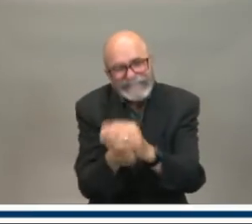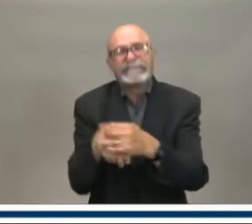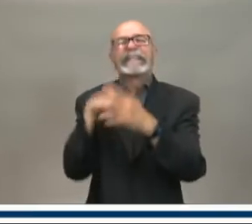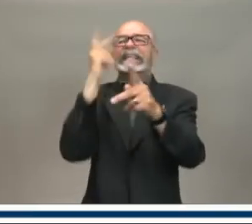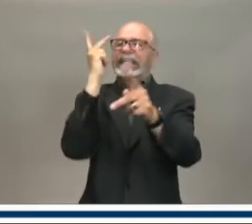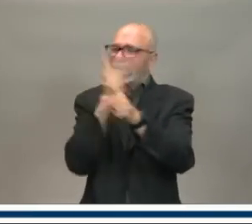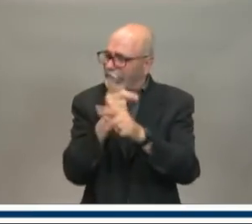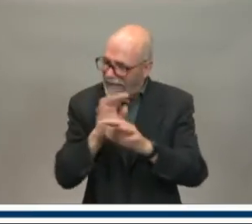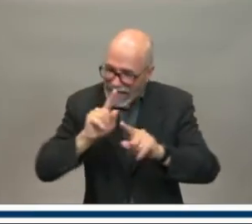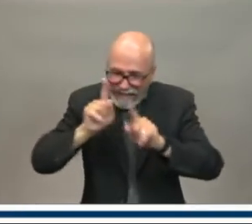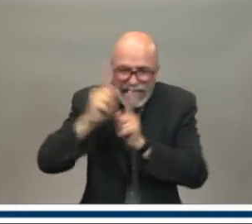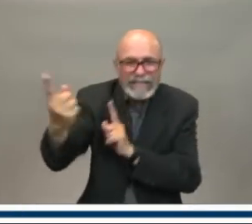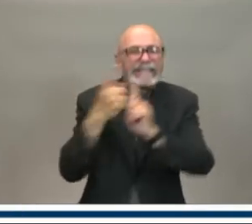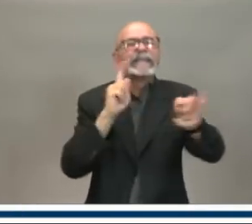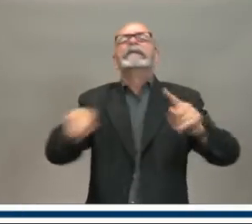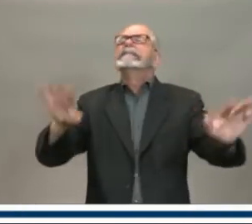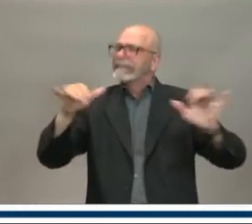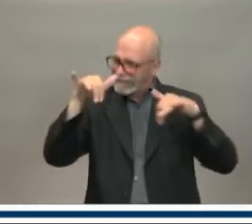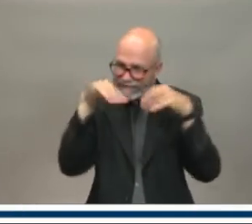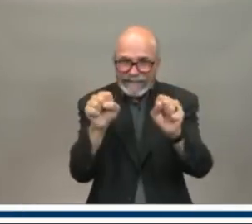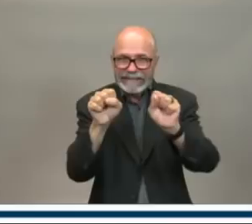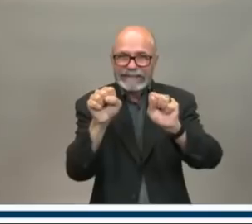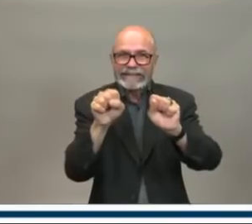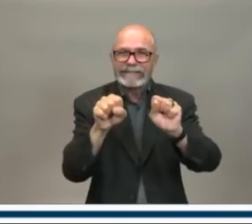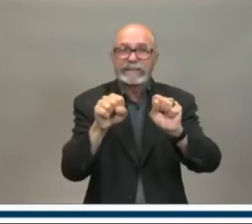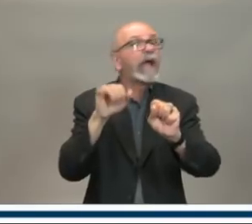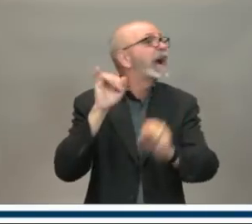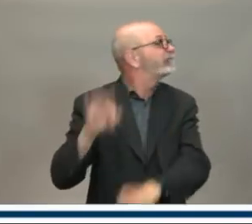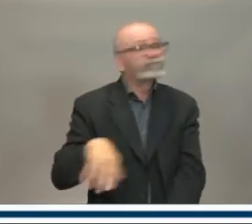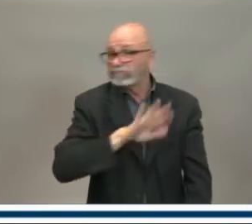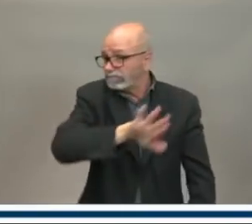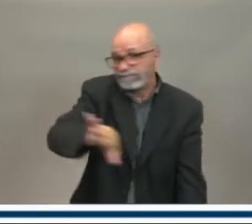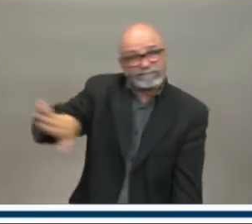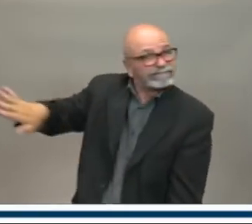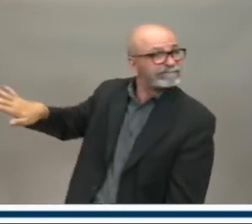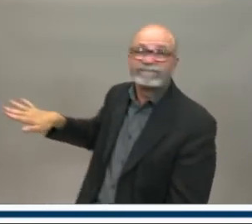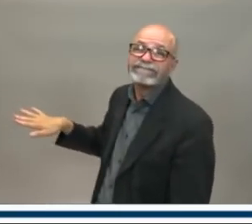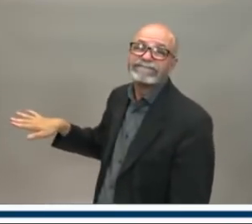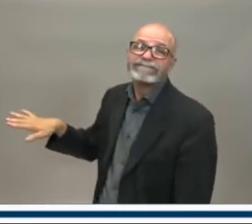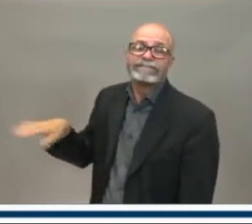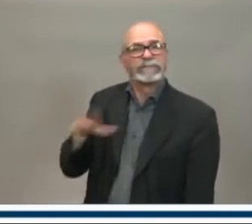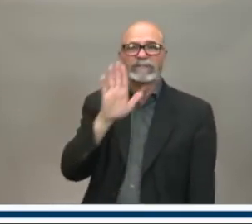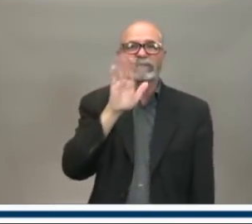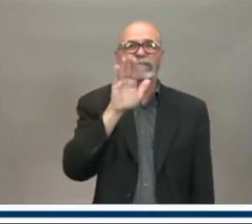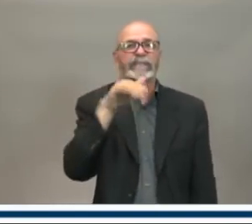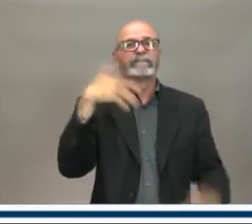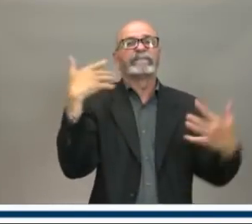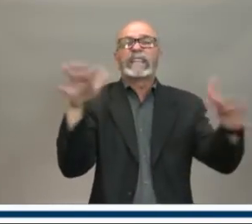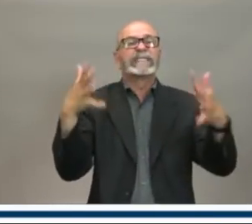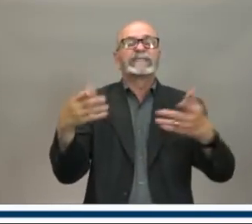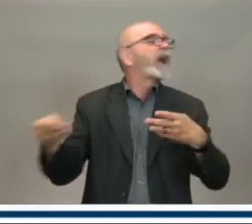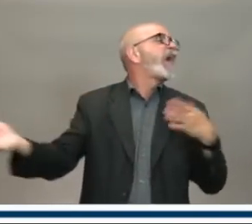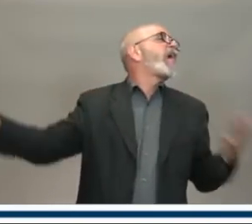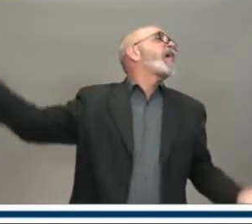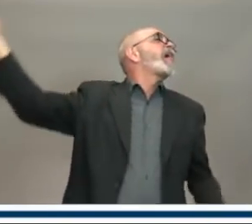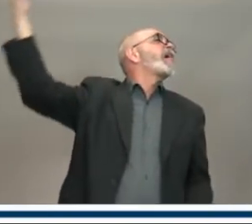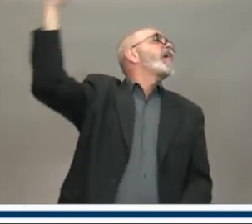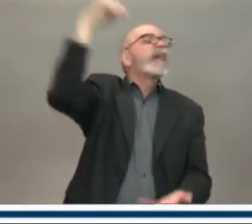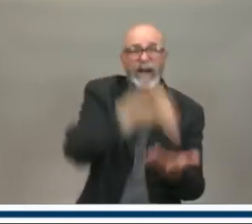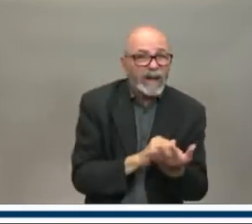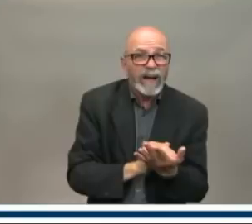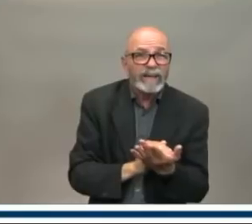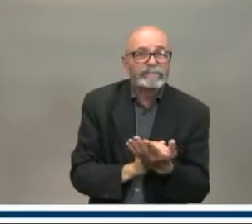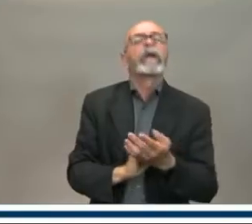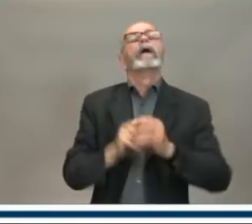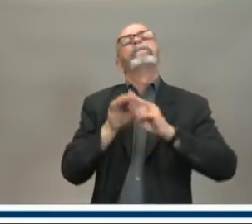recovery phase. Because if we don't, we're right back into the beginning that we were 2 months ago. So this is our new normal, and the new normal is